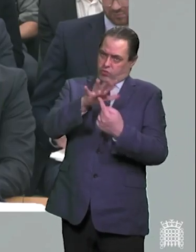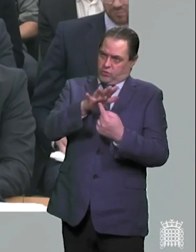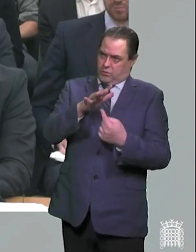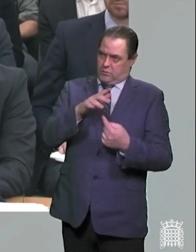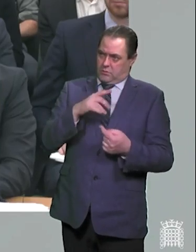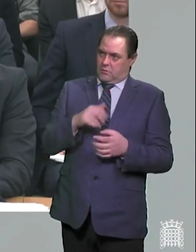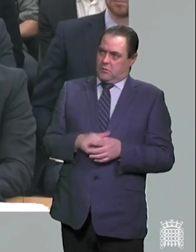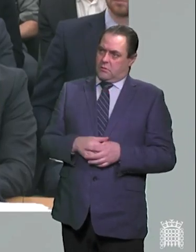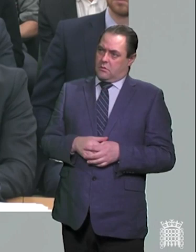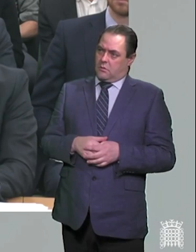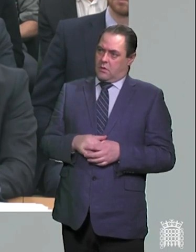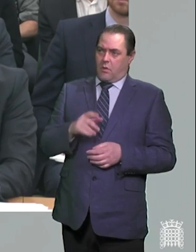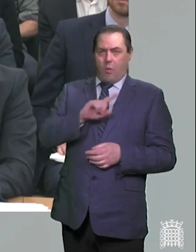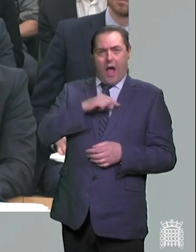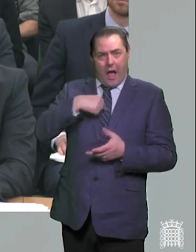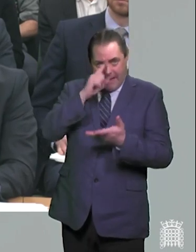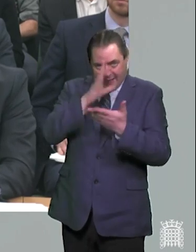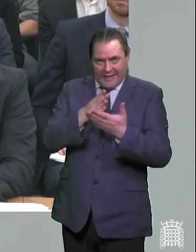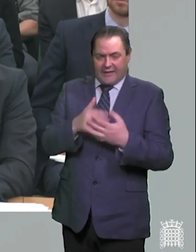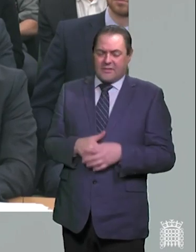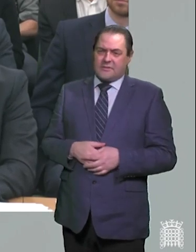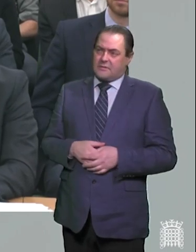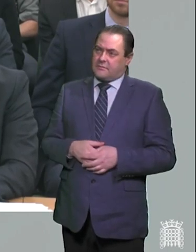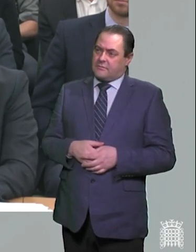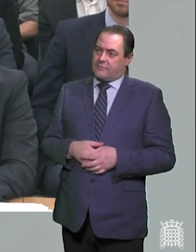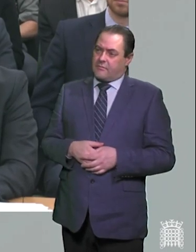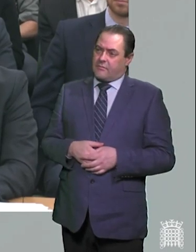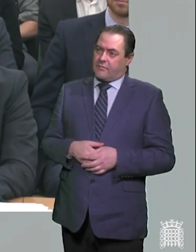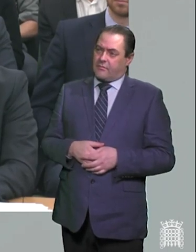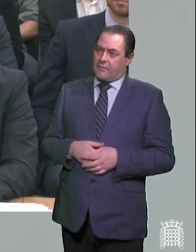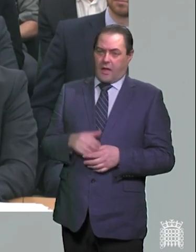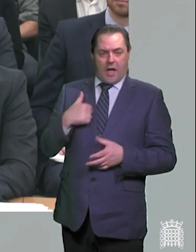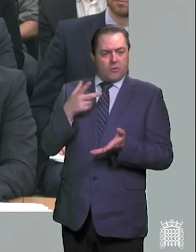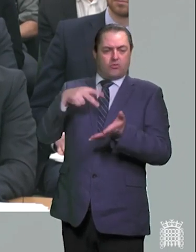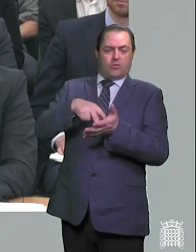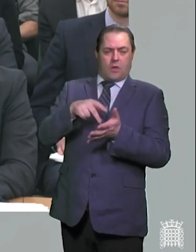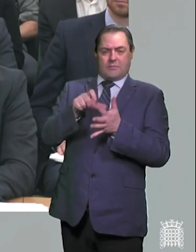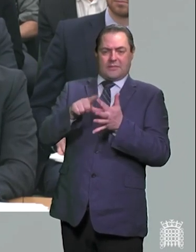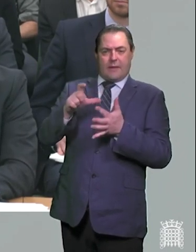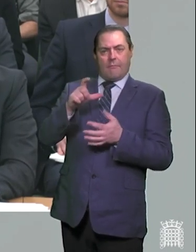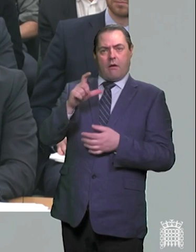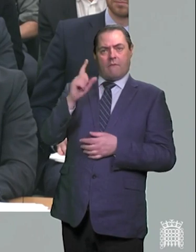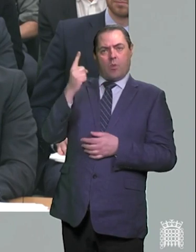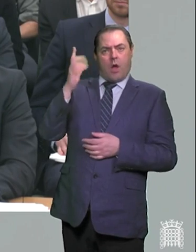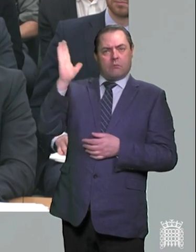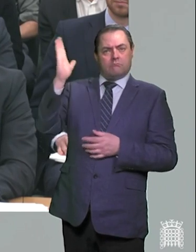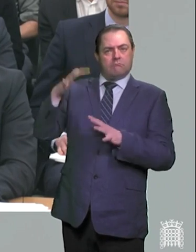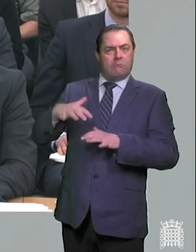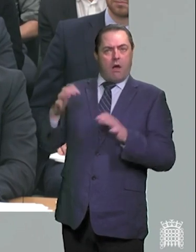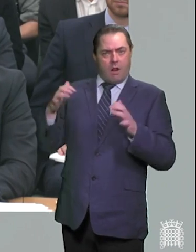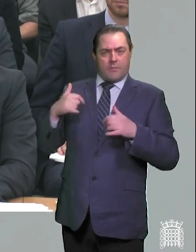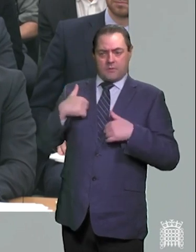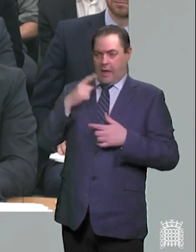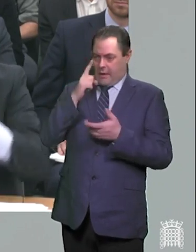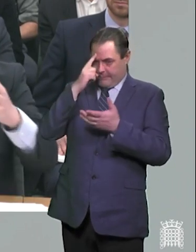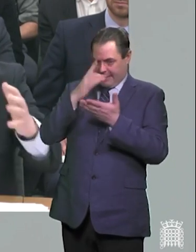say so, why I believed when I stood up on December the 1st that the guidance was followed completely